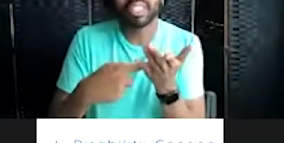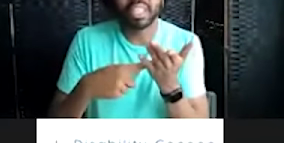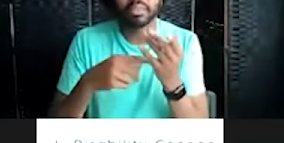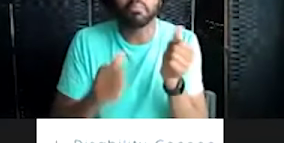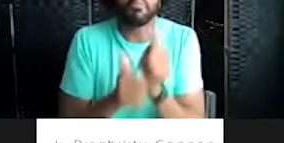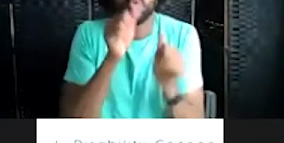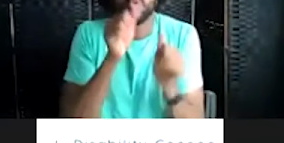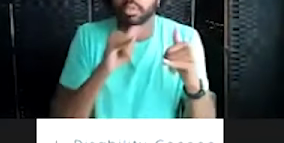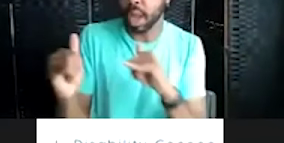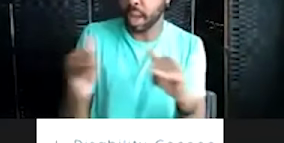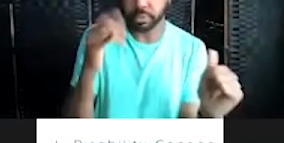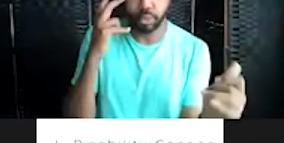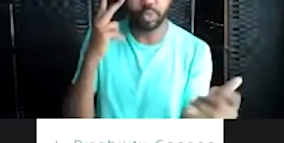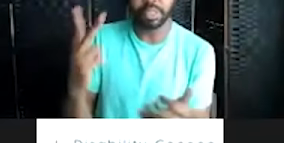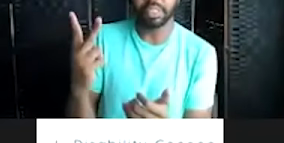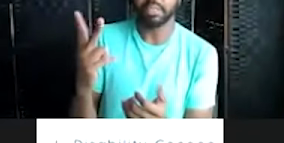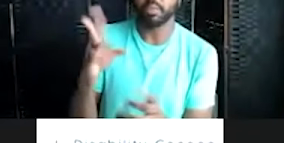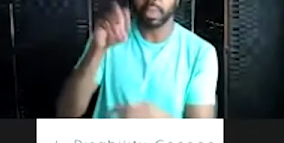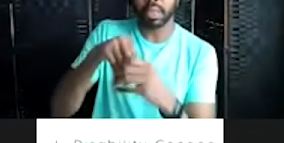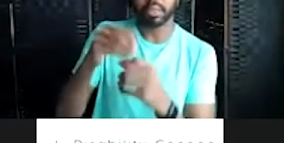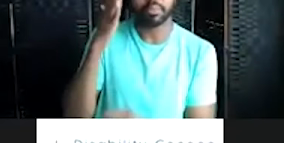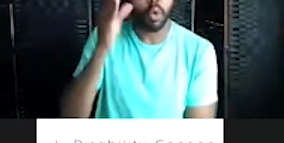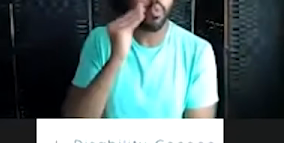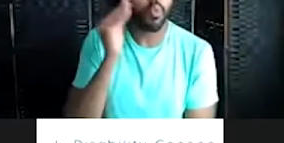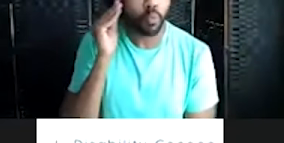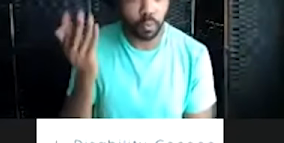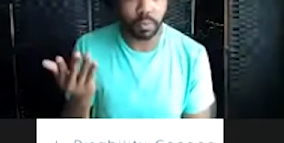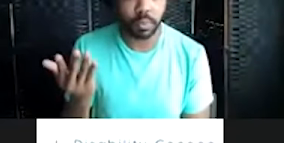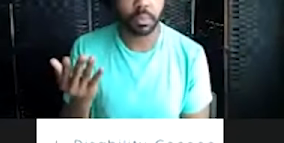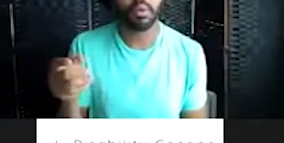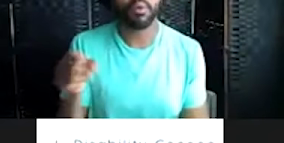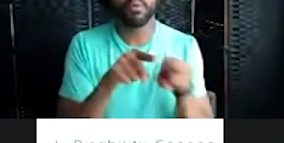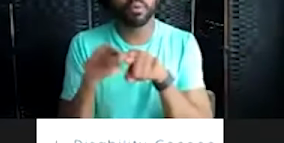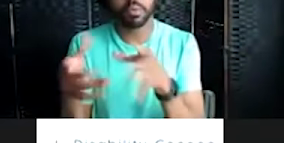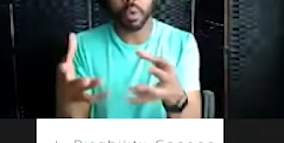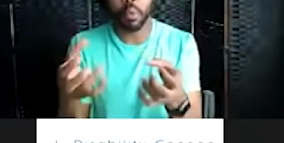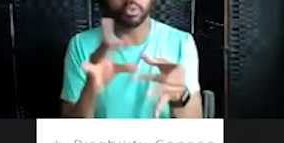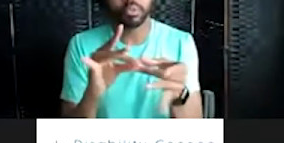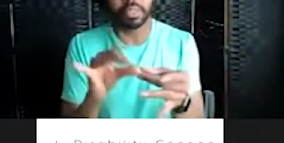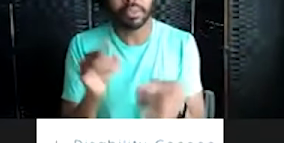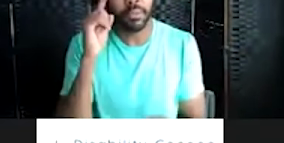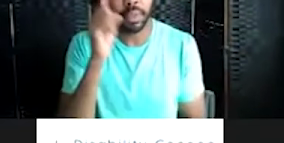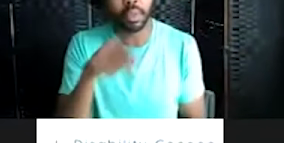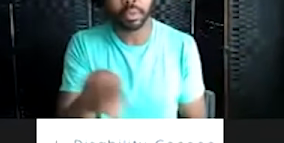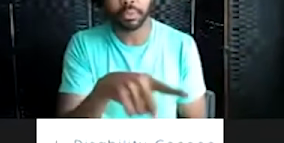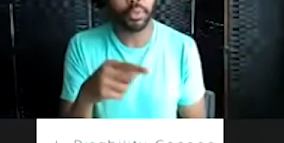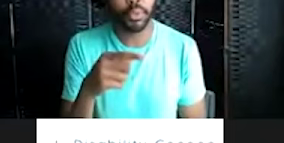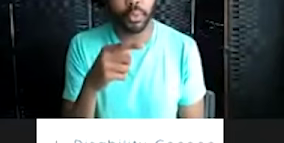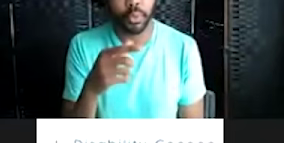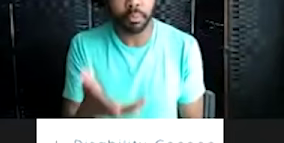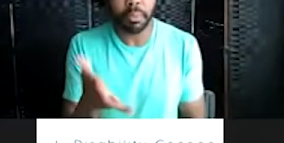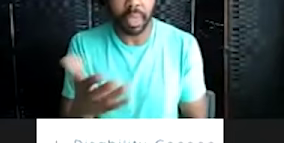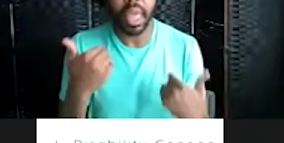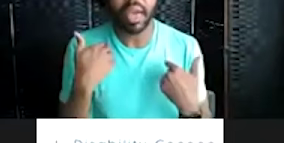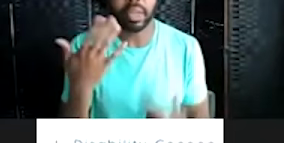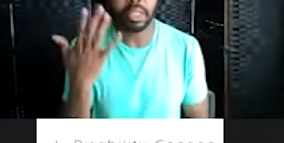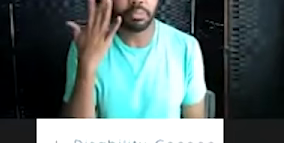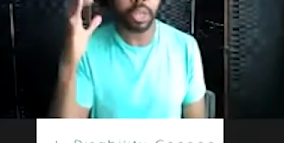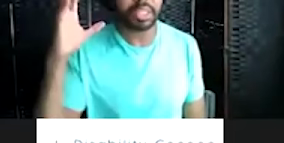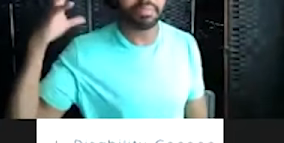homes. The other thing that I wanted to mention is for those of you who have a smart speaker in your